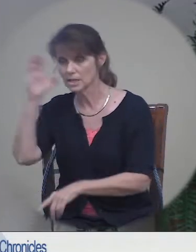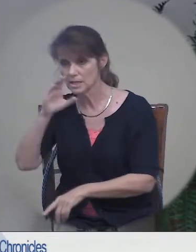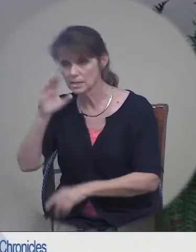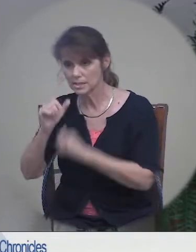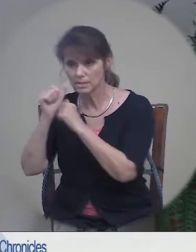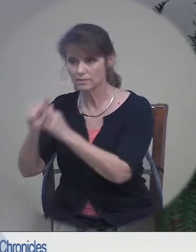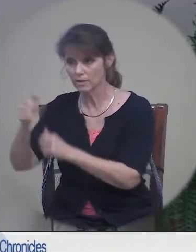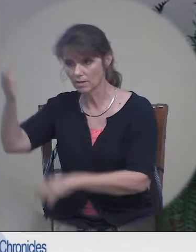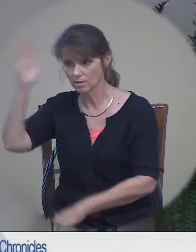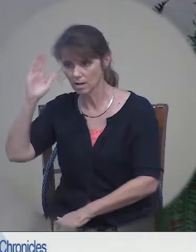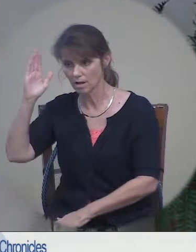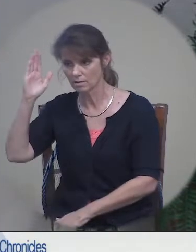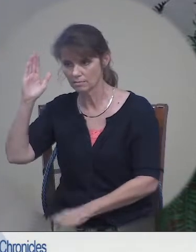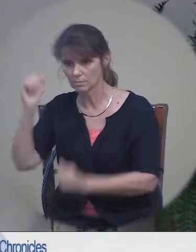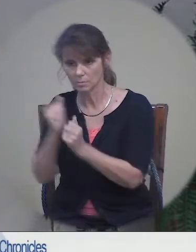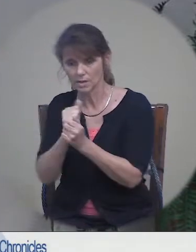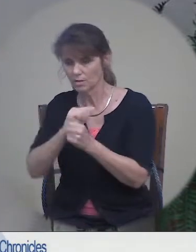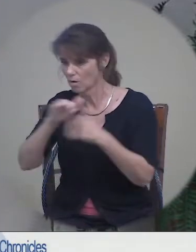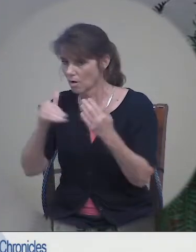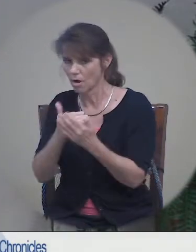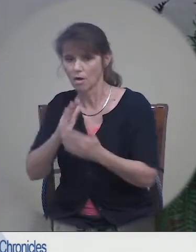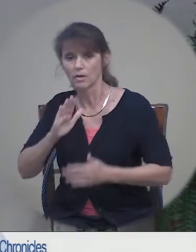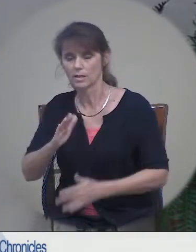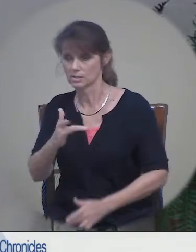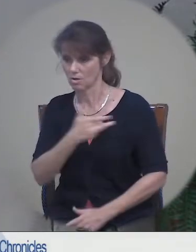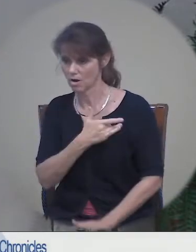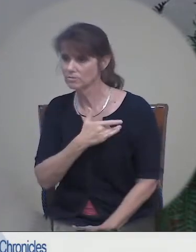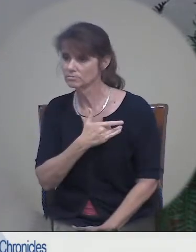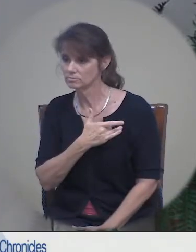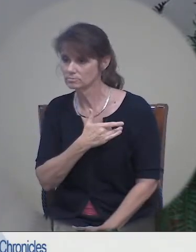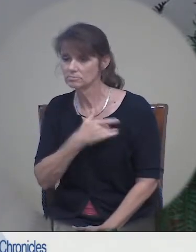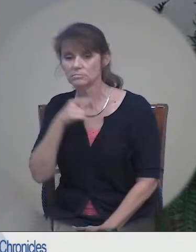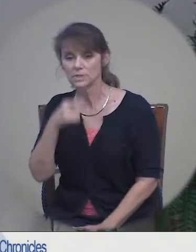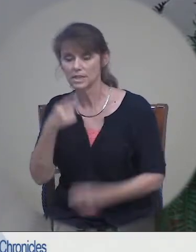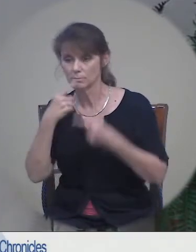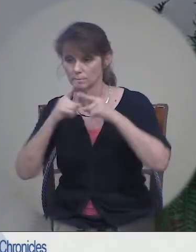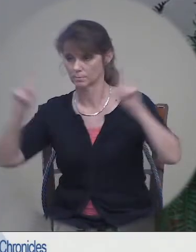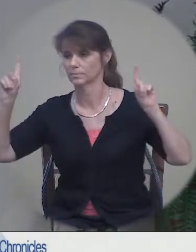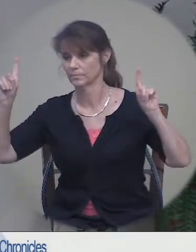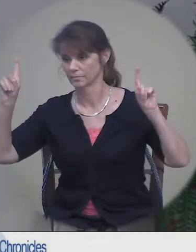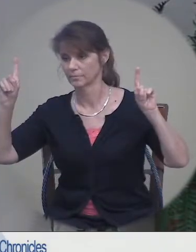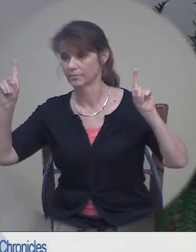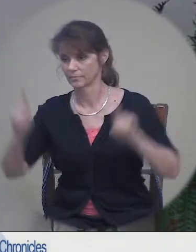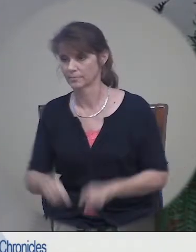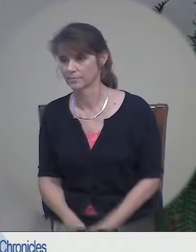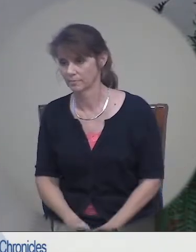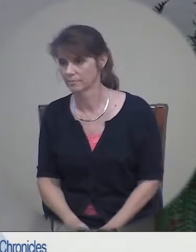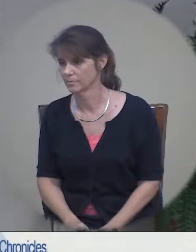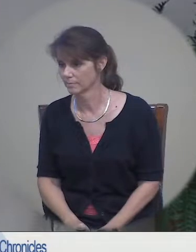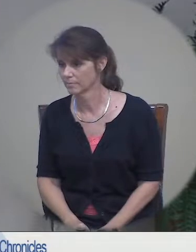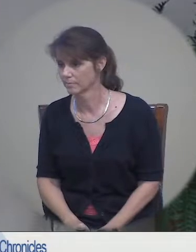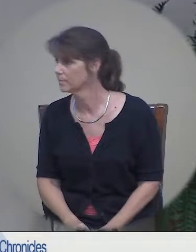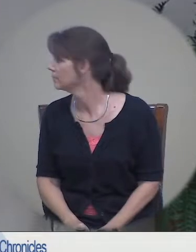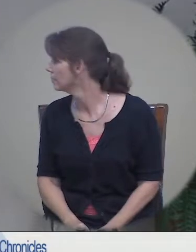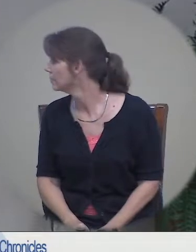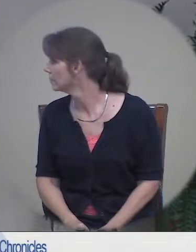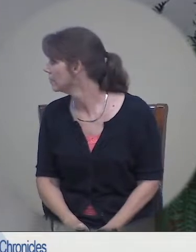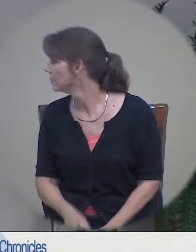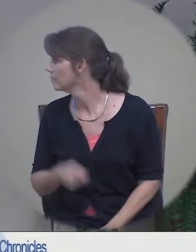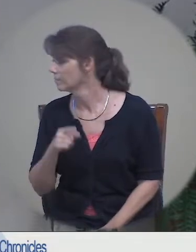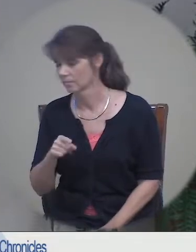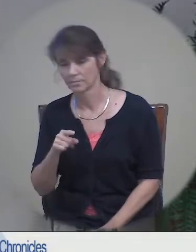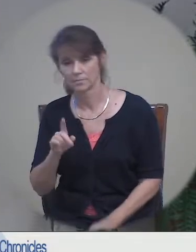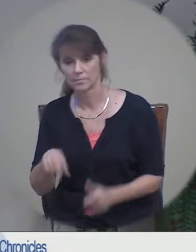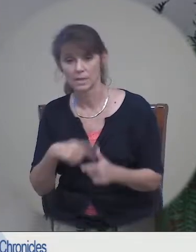all his heart. And he prospered. And that kind of introduces chapter 32 and the events